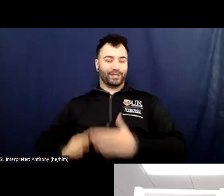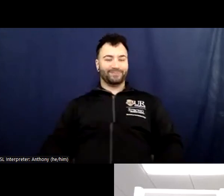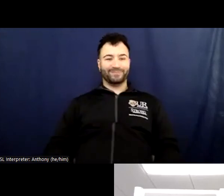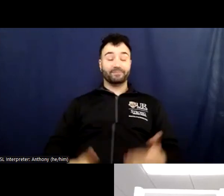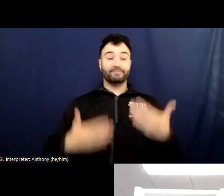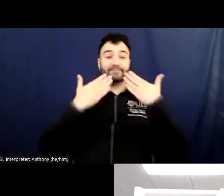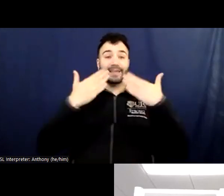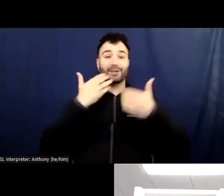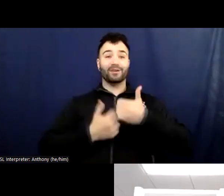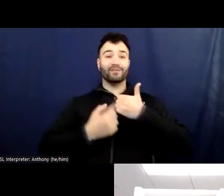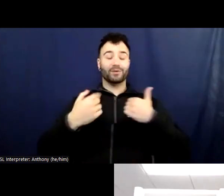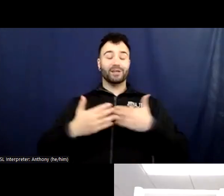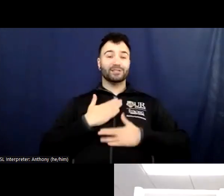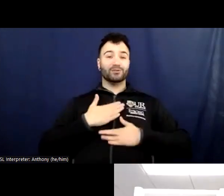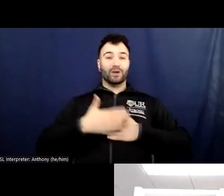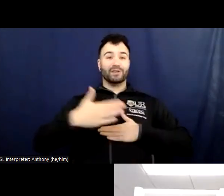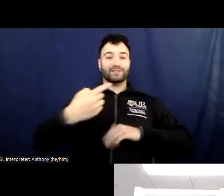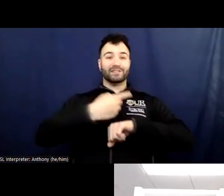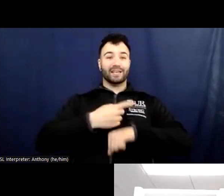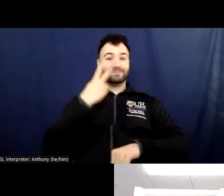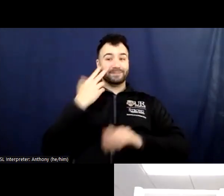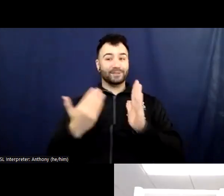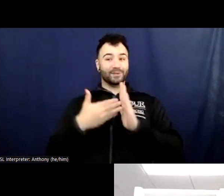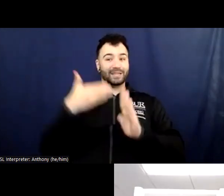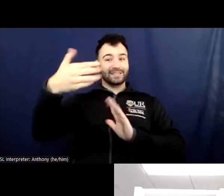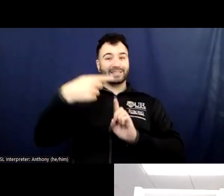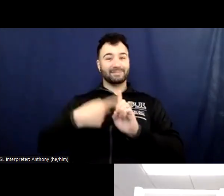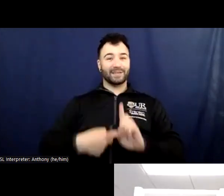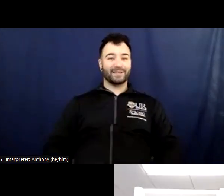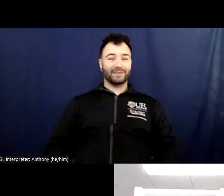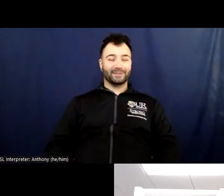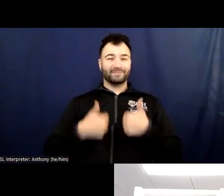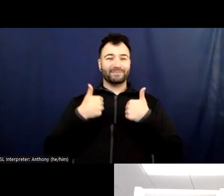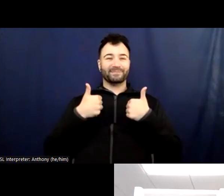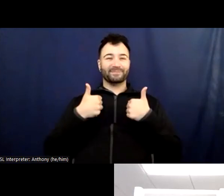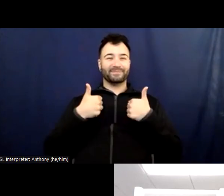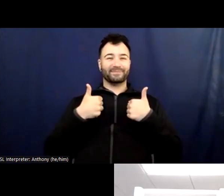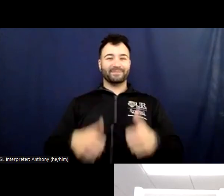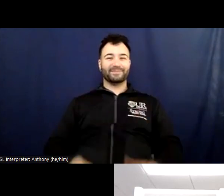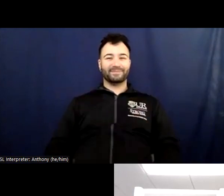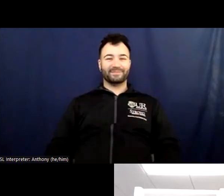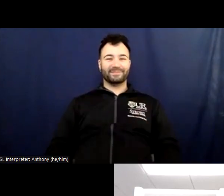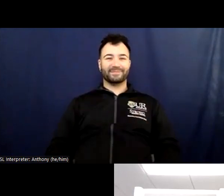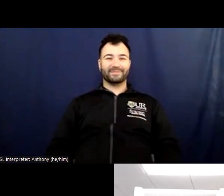of your day and we will see you next month. Laura?